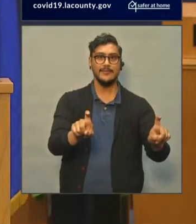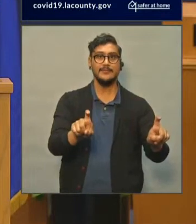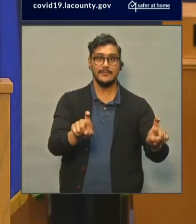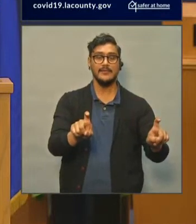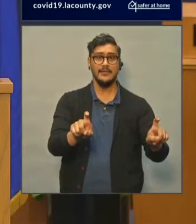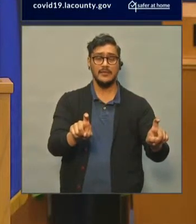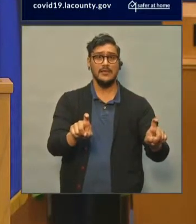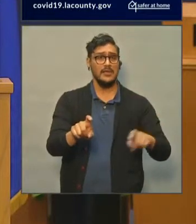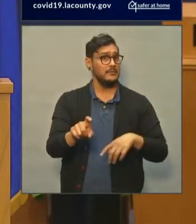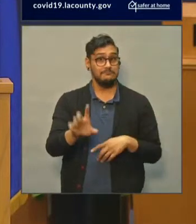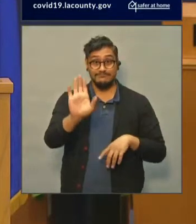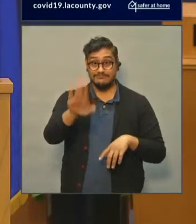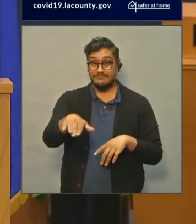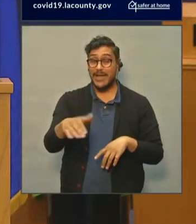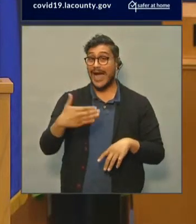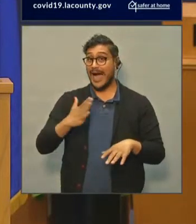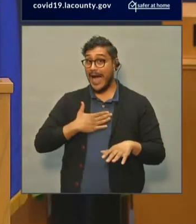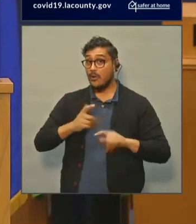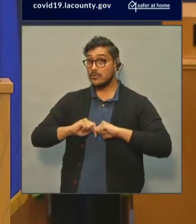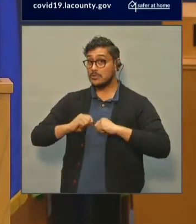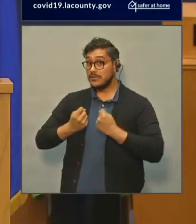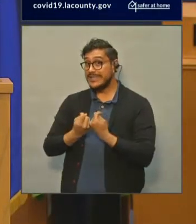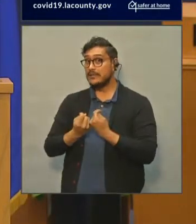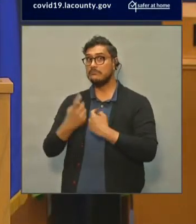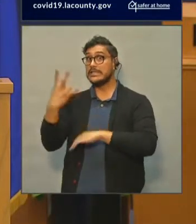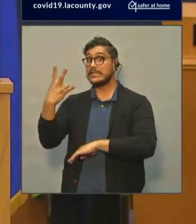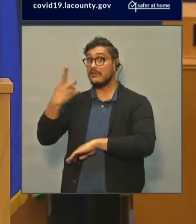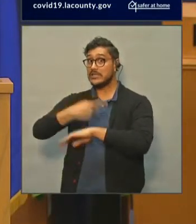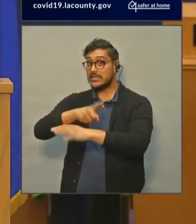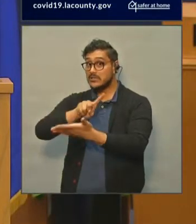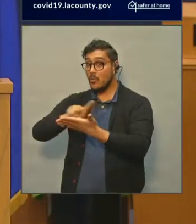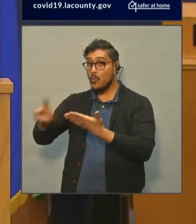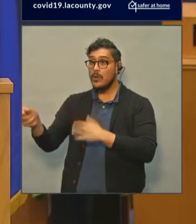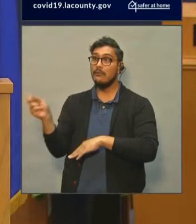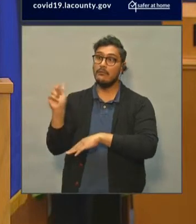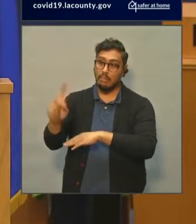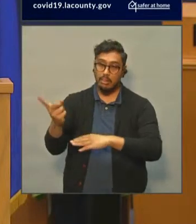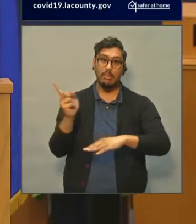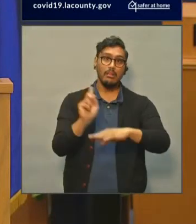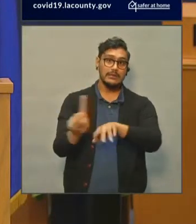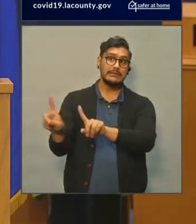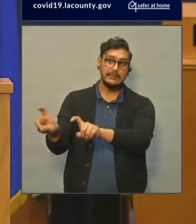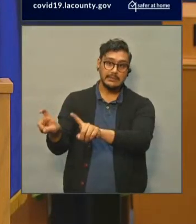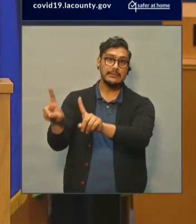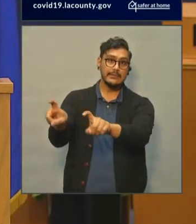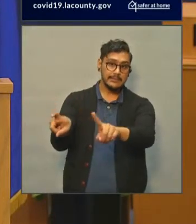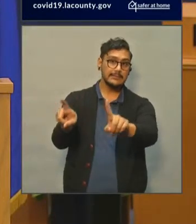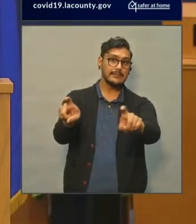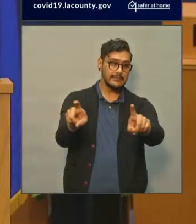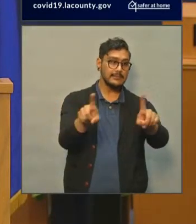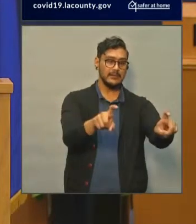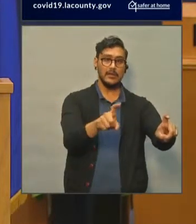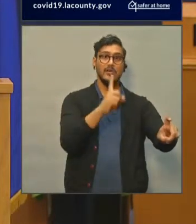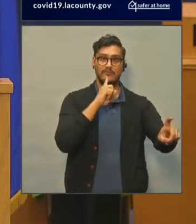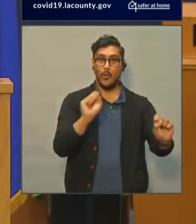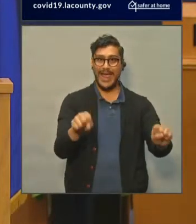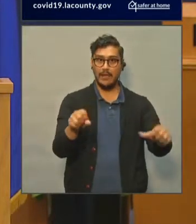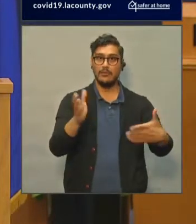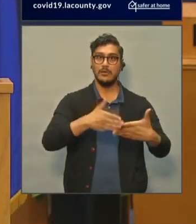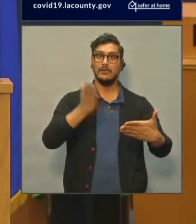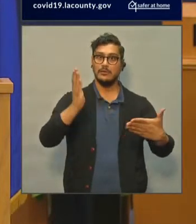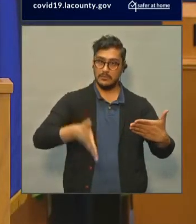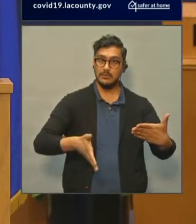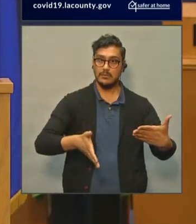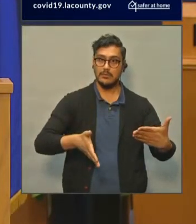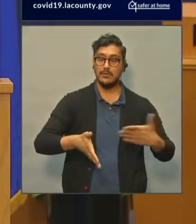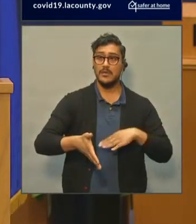7 days a week trying to make sure that we're going to be able to actually do this. As you know,